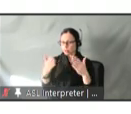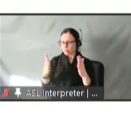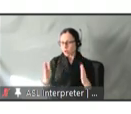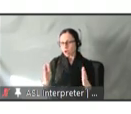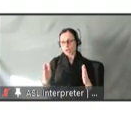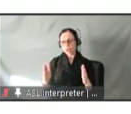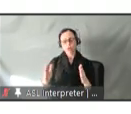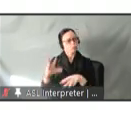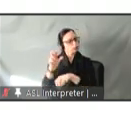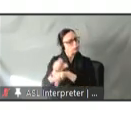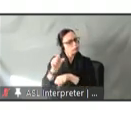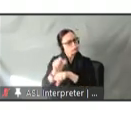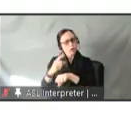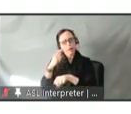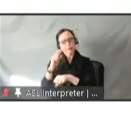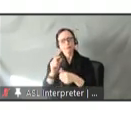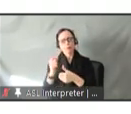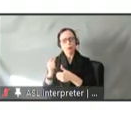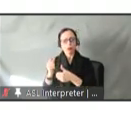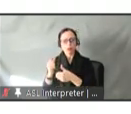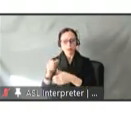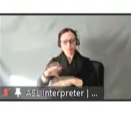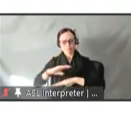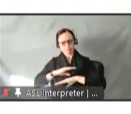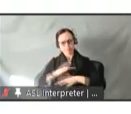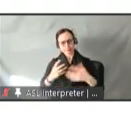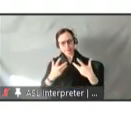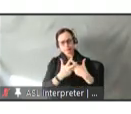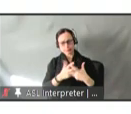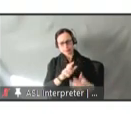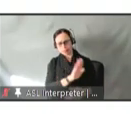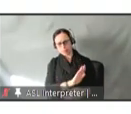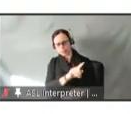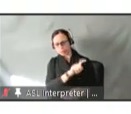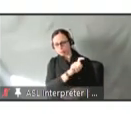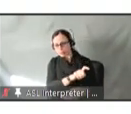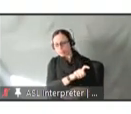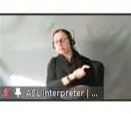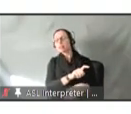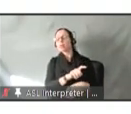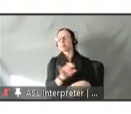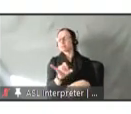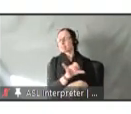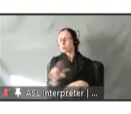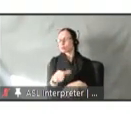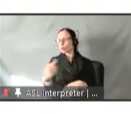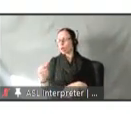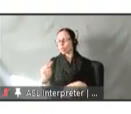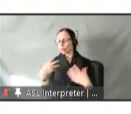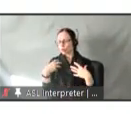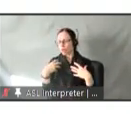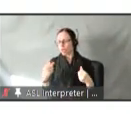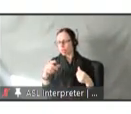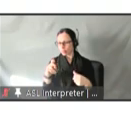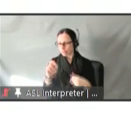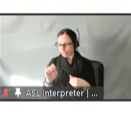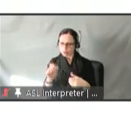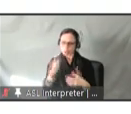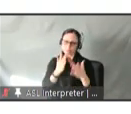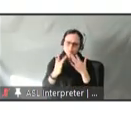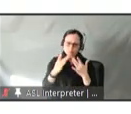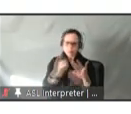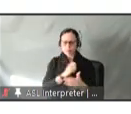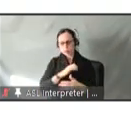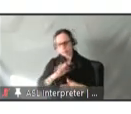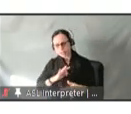the healthcare needs of individuals and communities during COVID-19. Similar to other healthcare settings, there are shortages of staff and